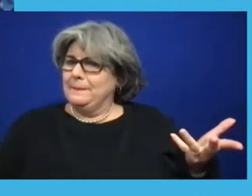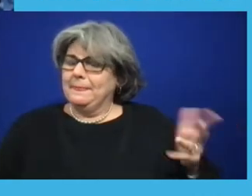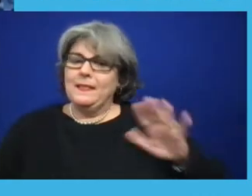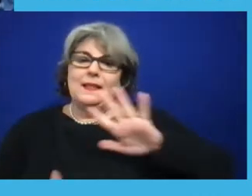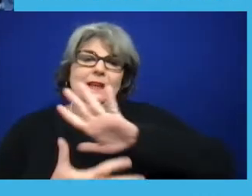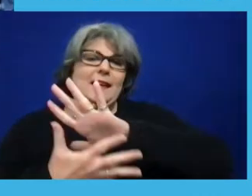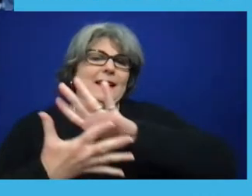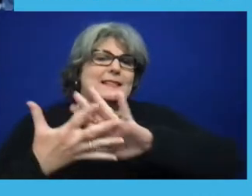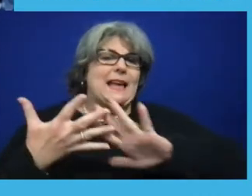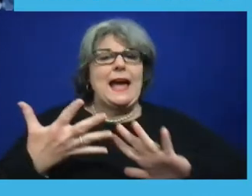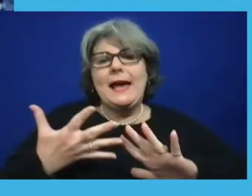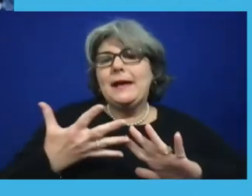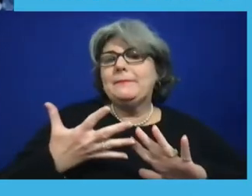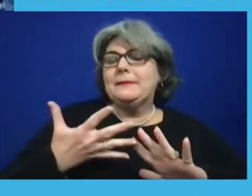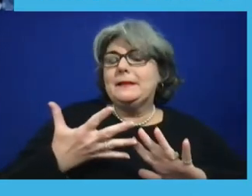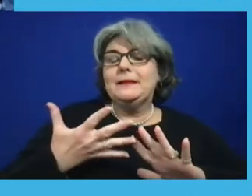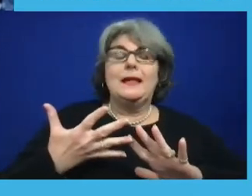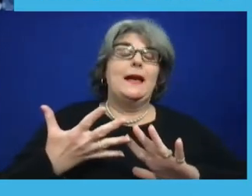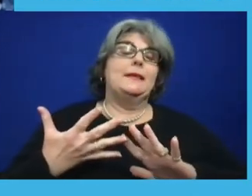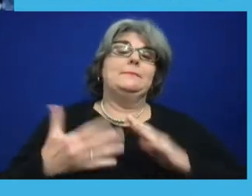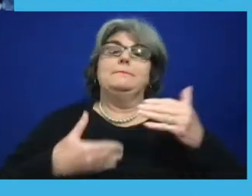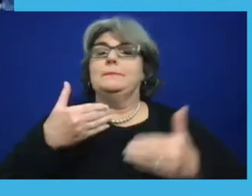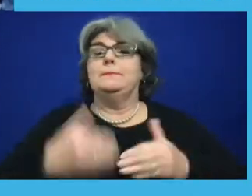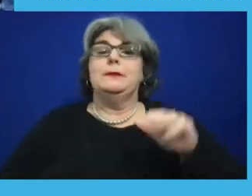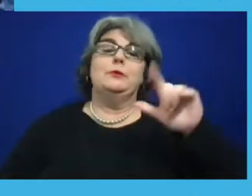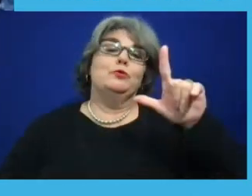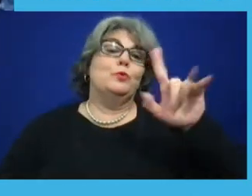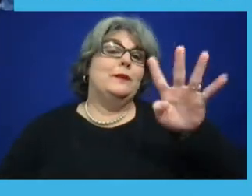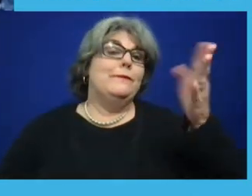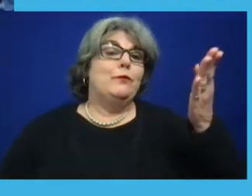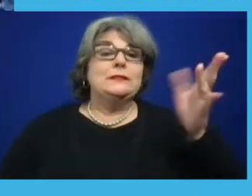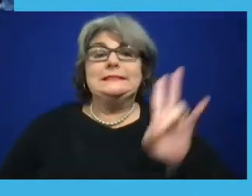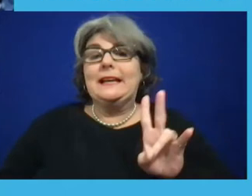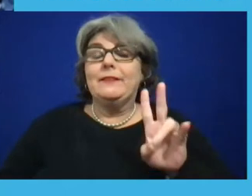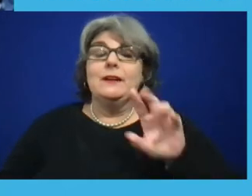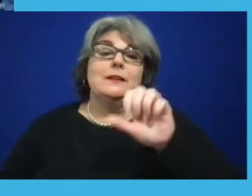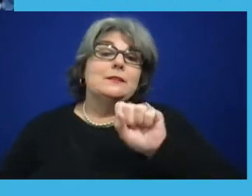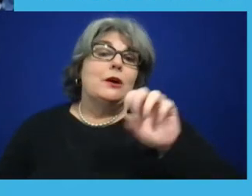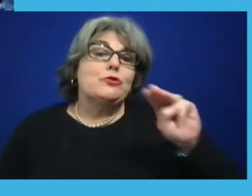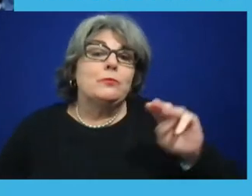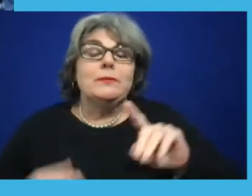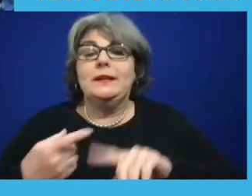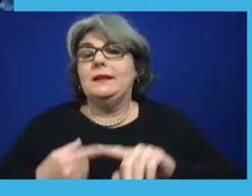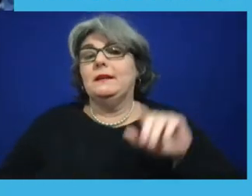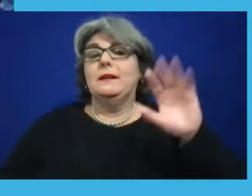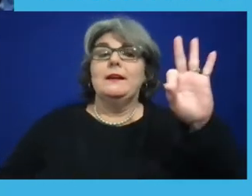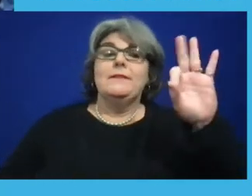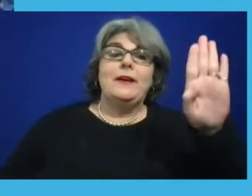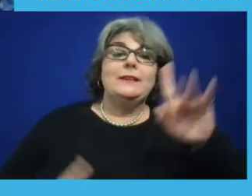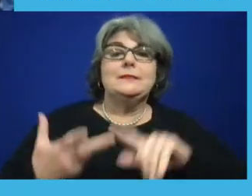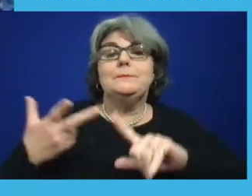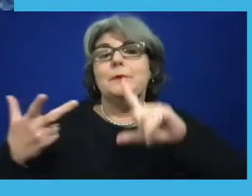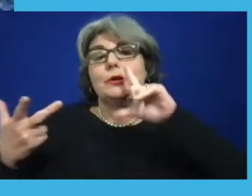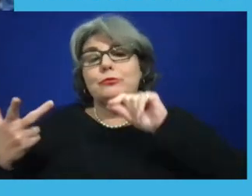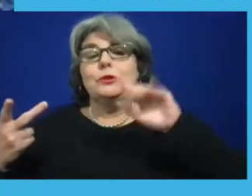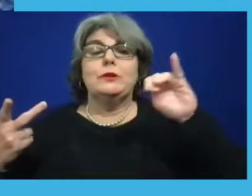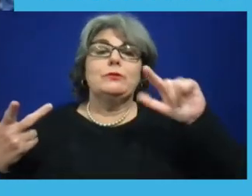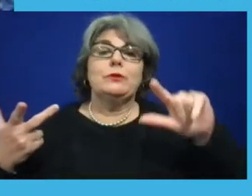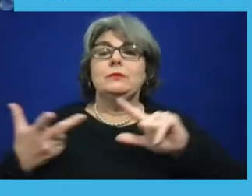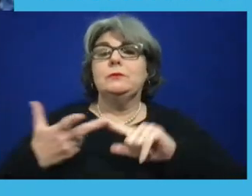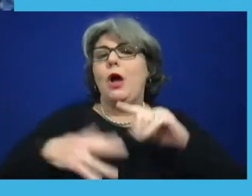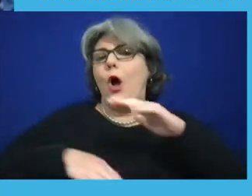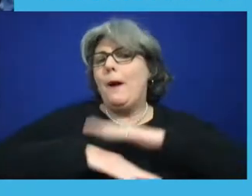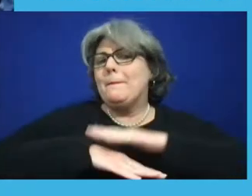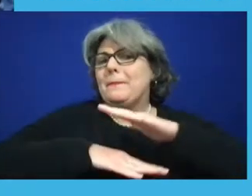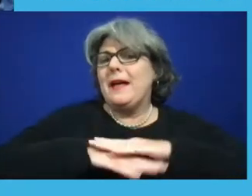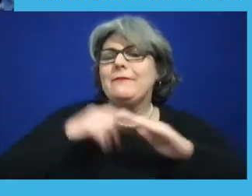for their own advantage. And all of this has been amped up, hyped up, 24/7, on